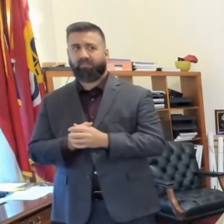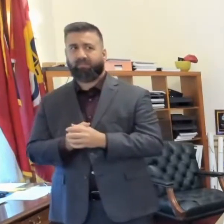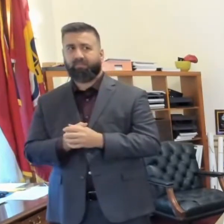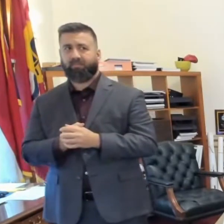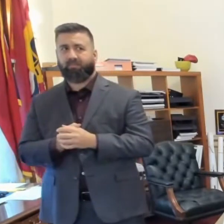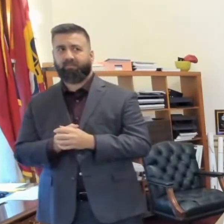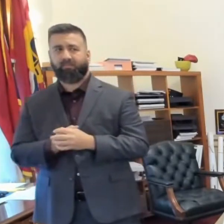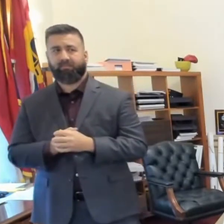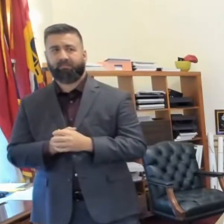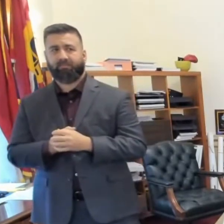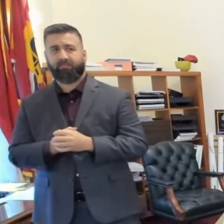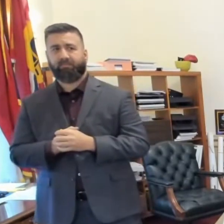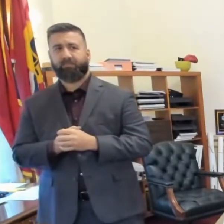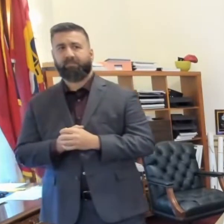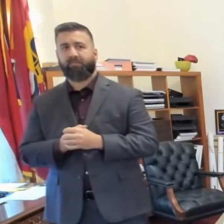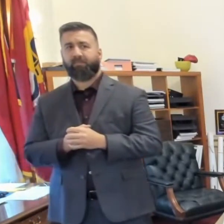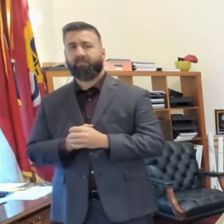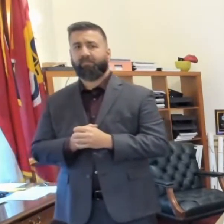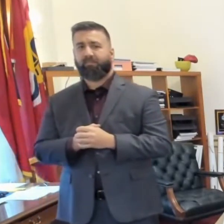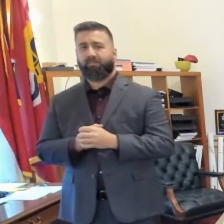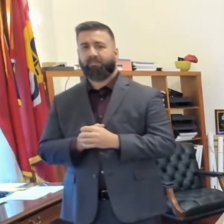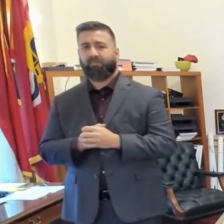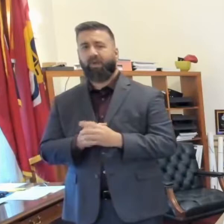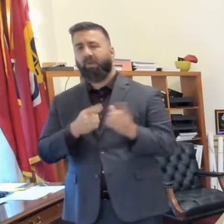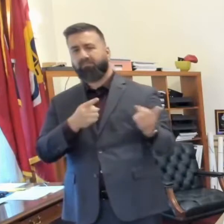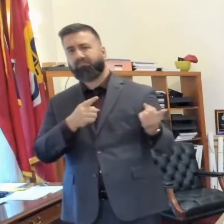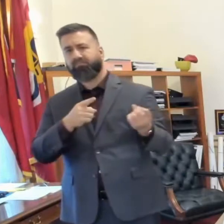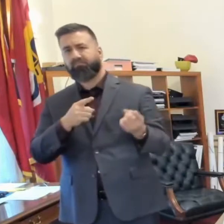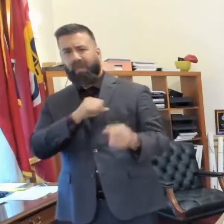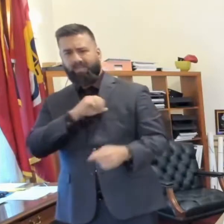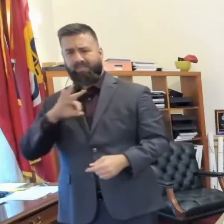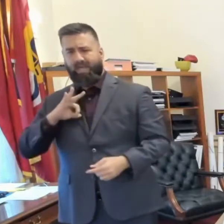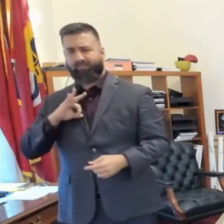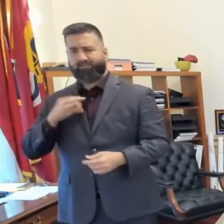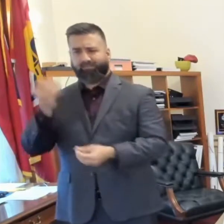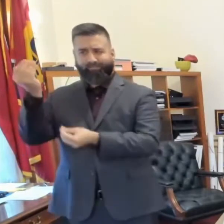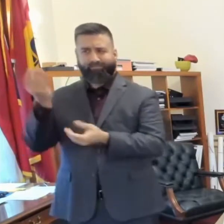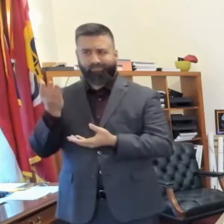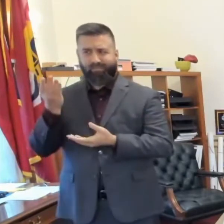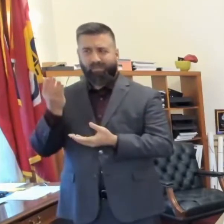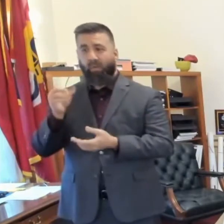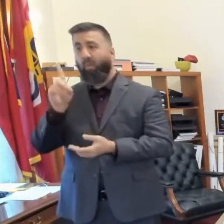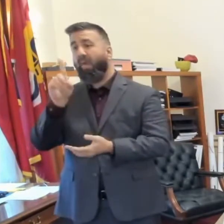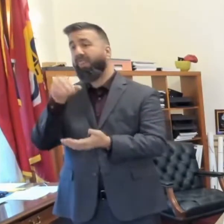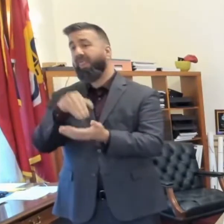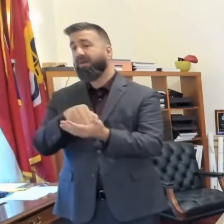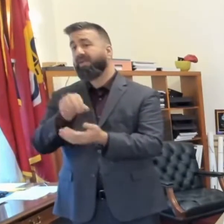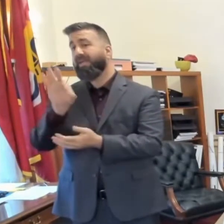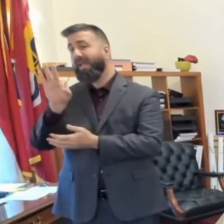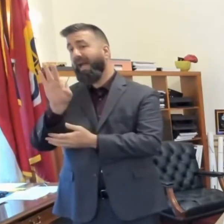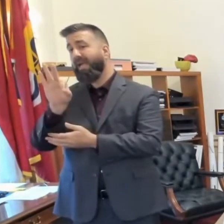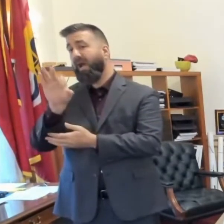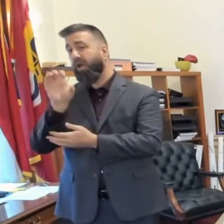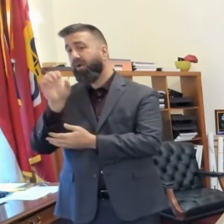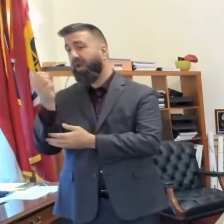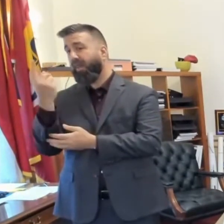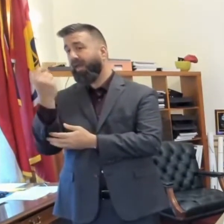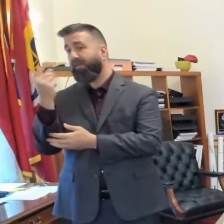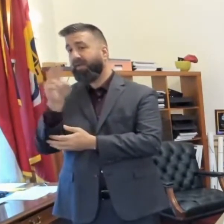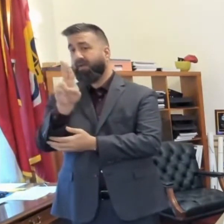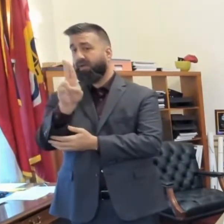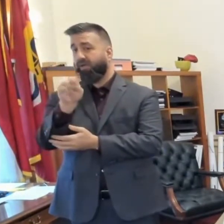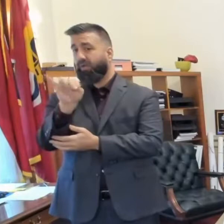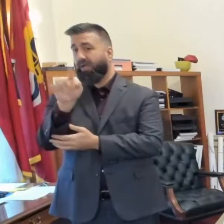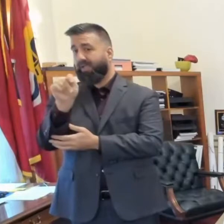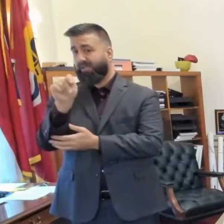not people. Yeah, Jacob just pointed out to me, and he's correct. It's 1,911 units, not